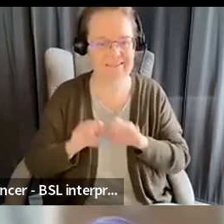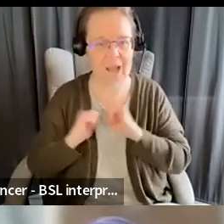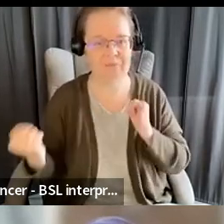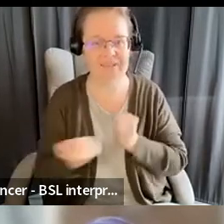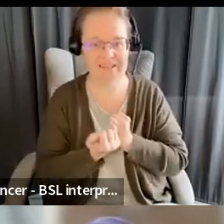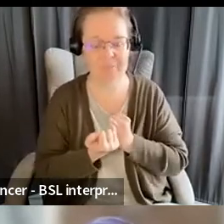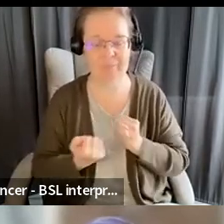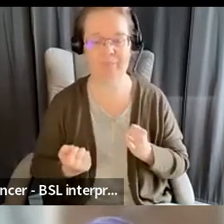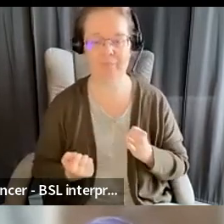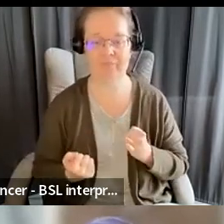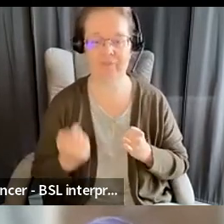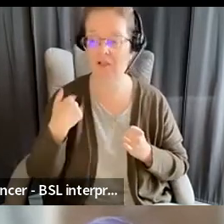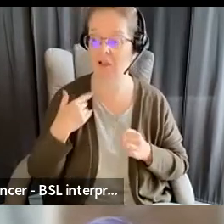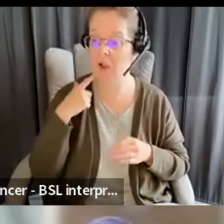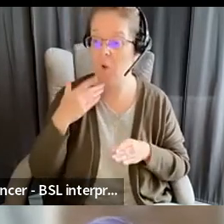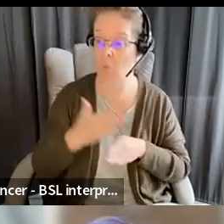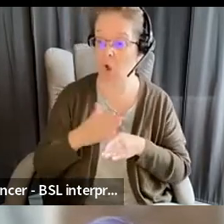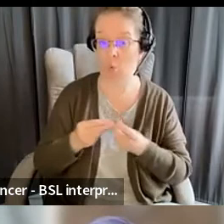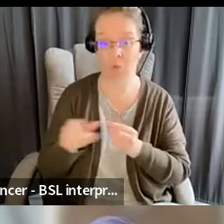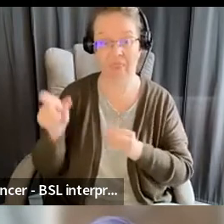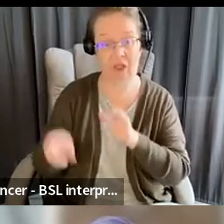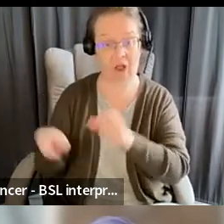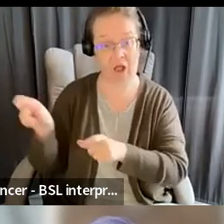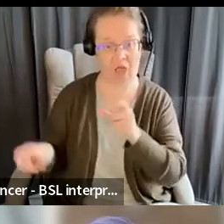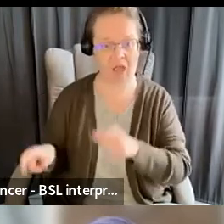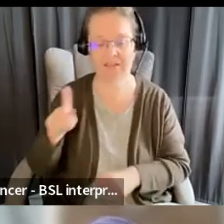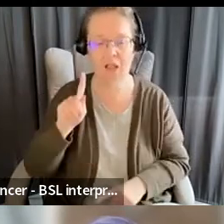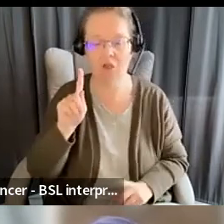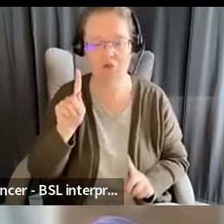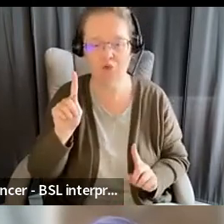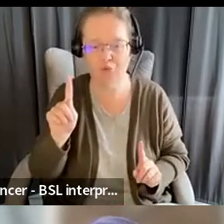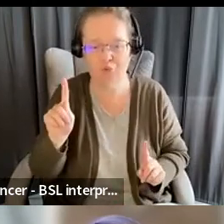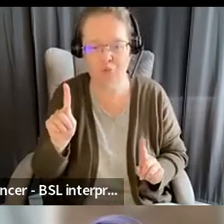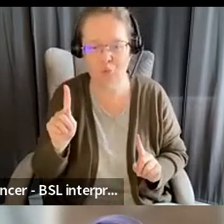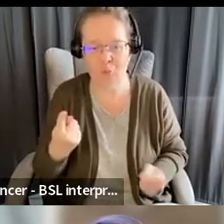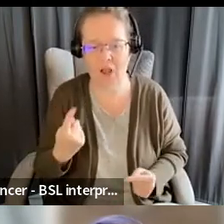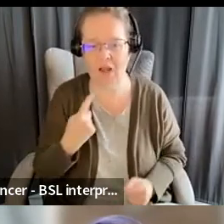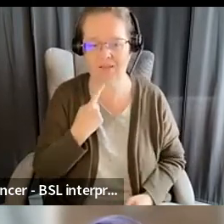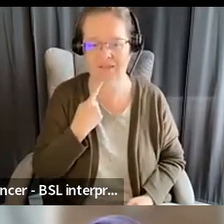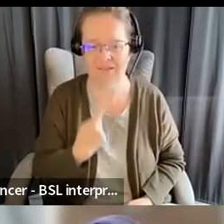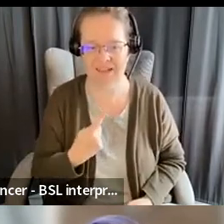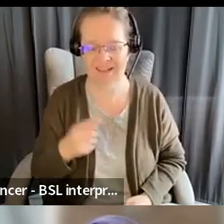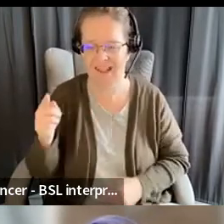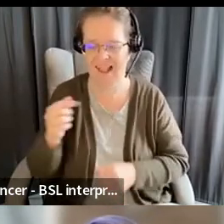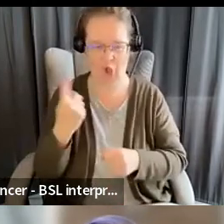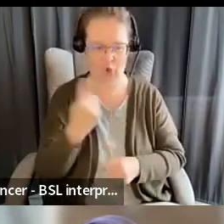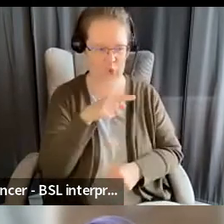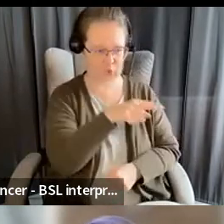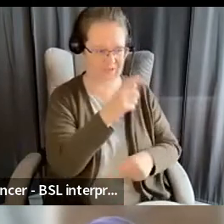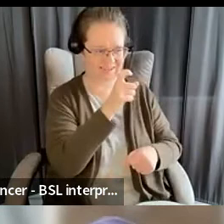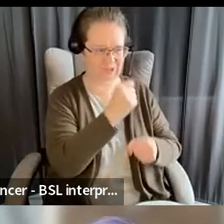are there working with the clients, you can't really tell one whether we are like the CGI employees